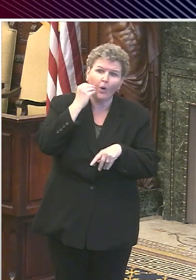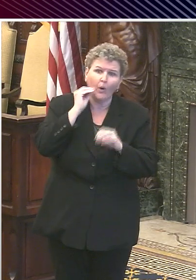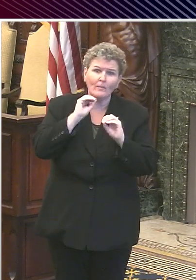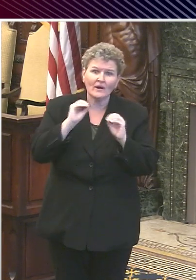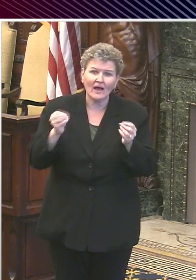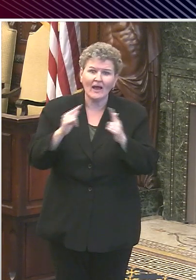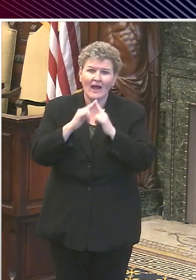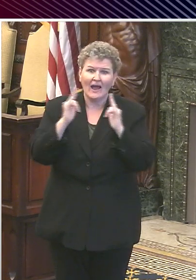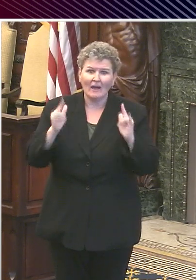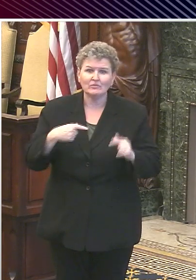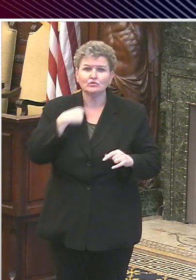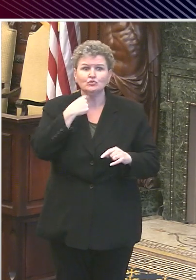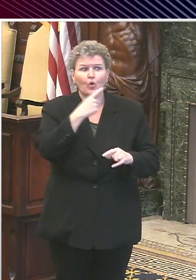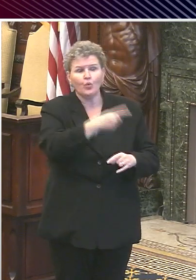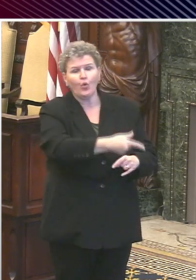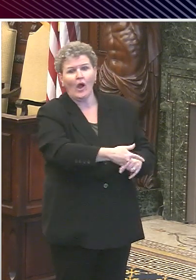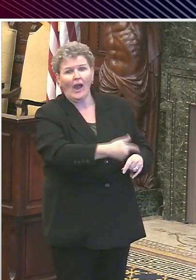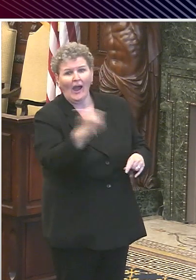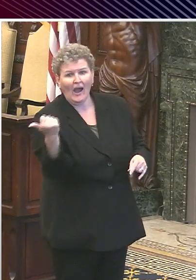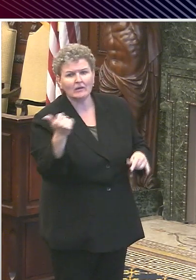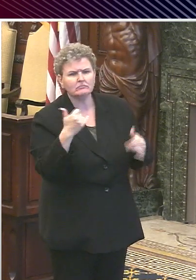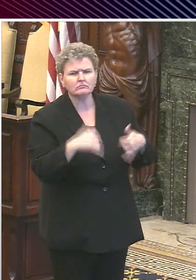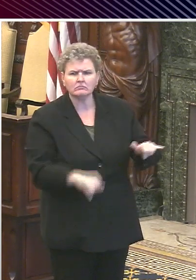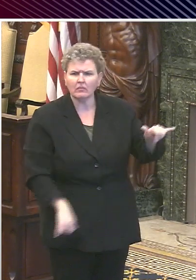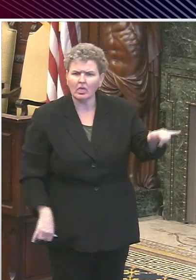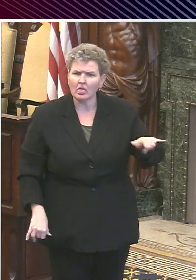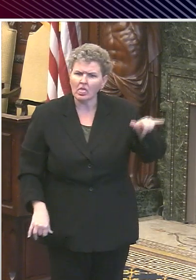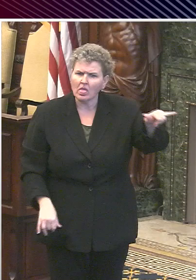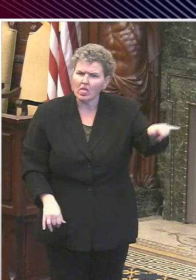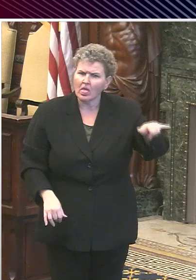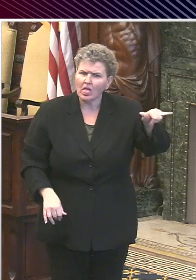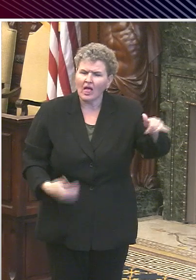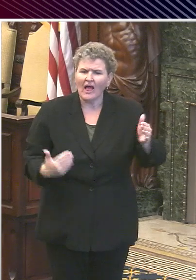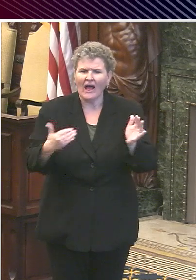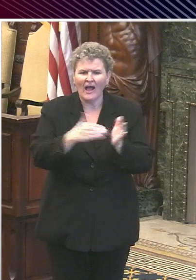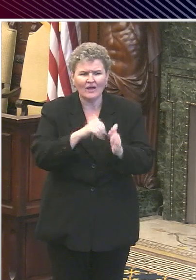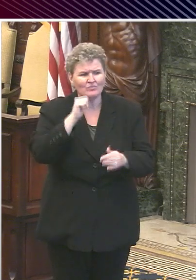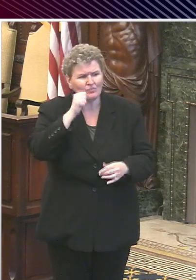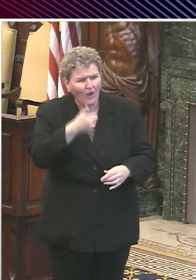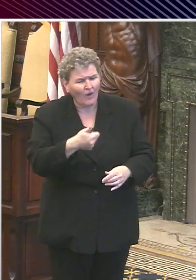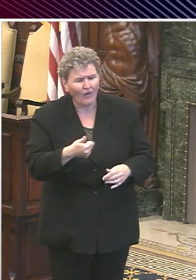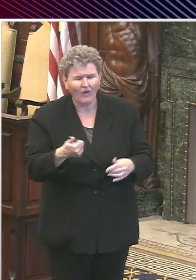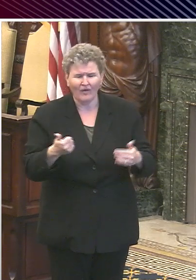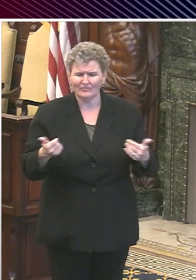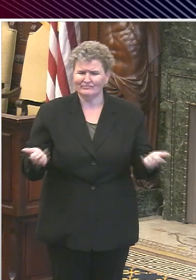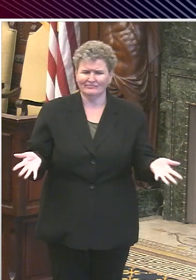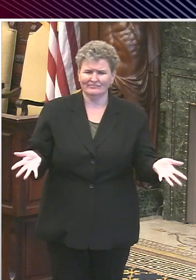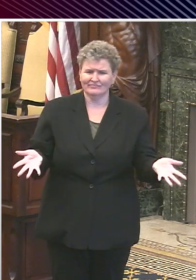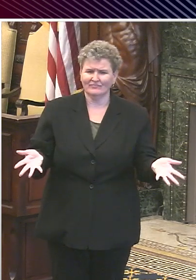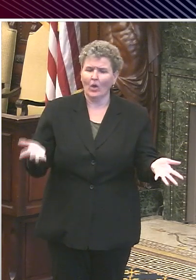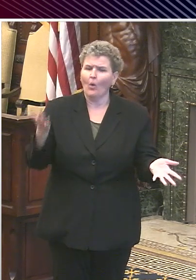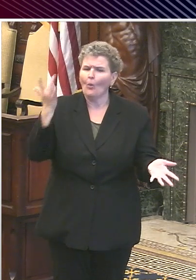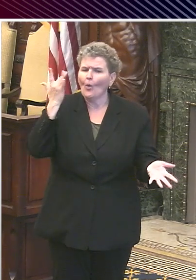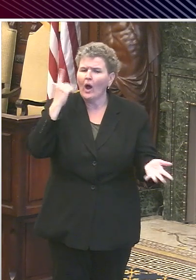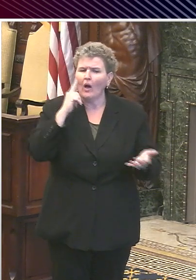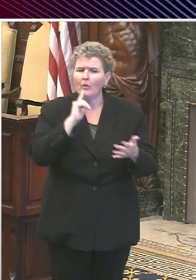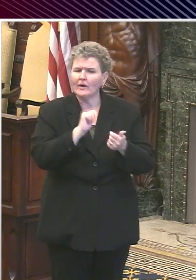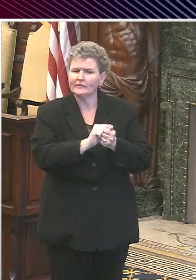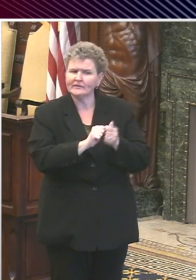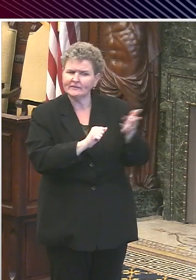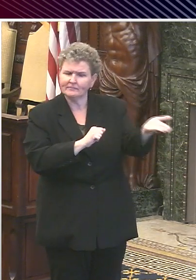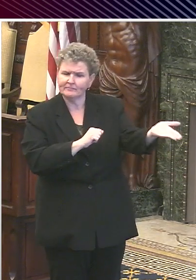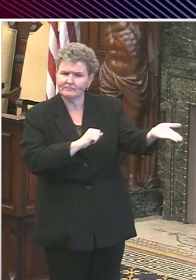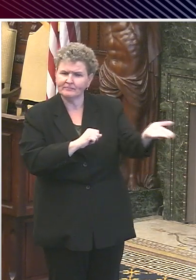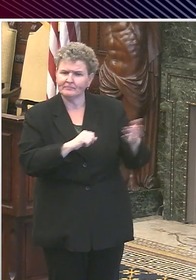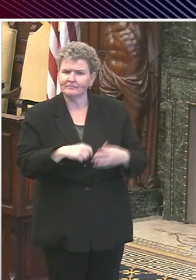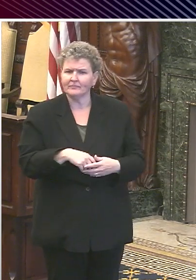a notice. And it says 9 a.m. tomorrow. What will happen or what won't happen? And again,